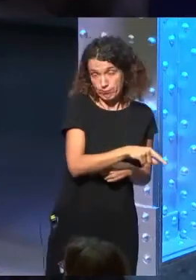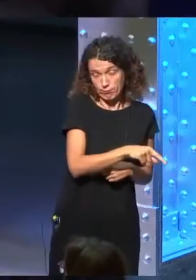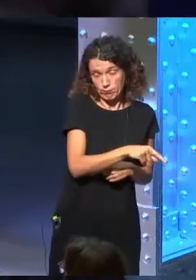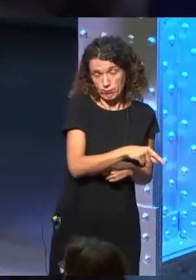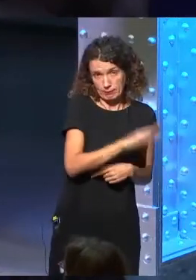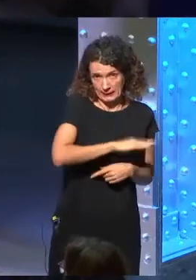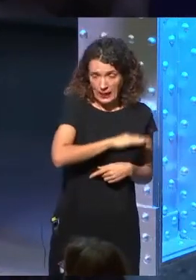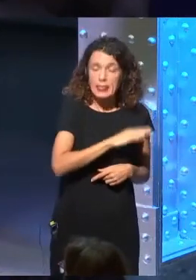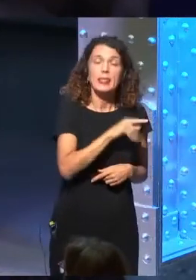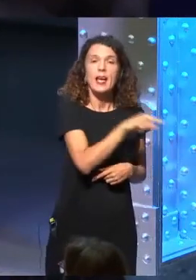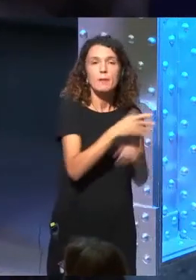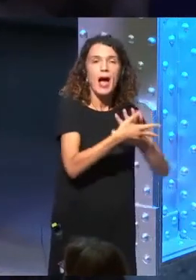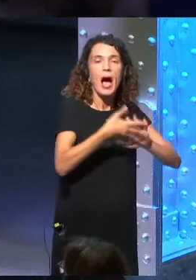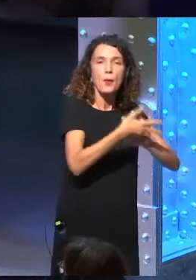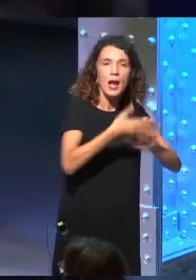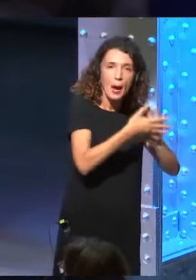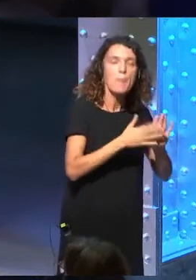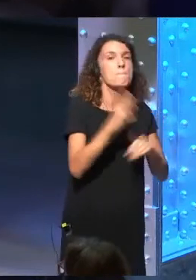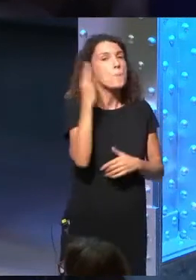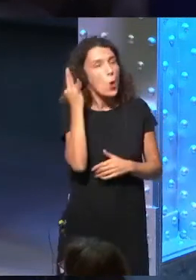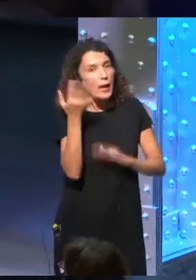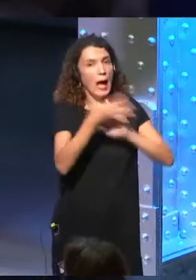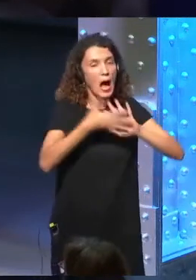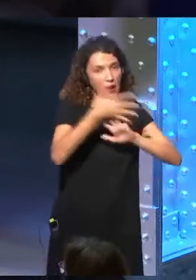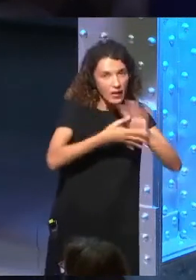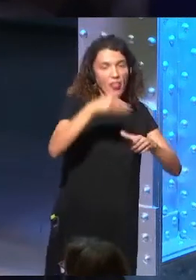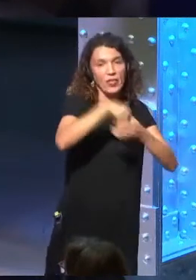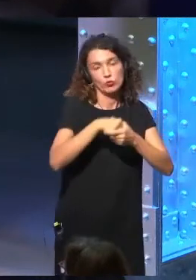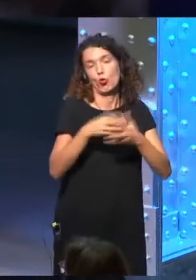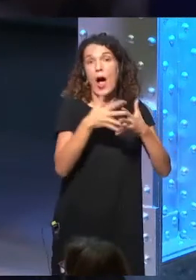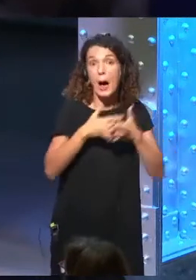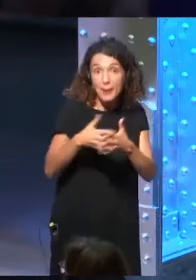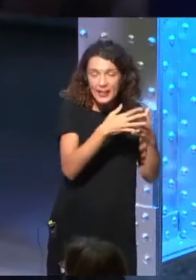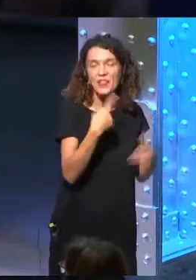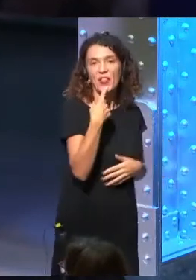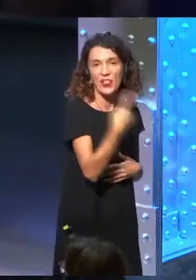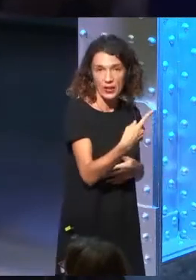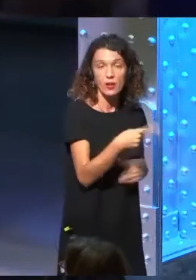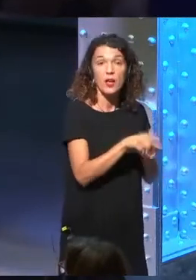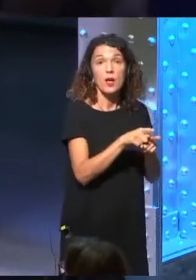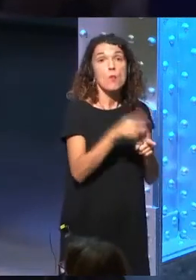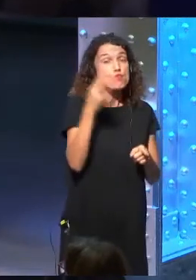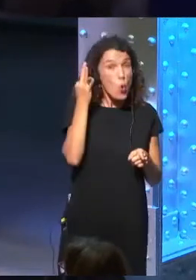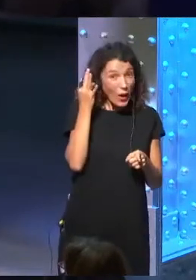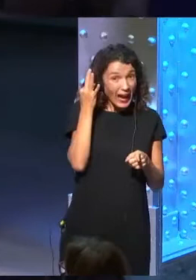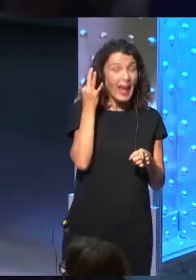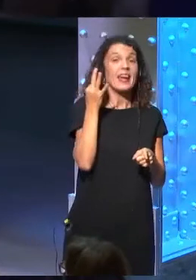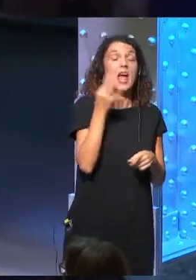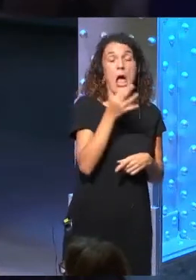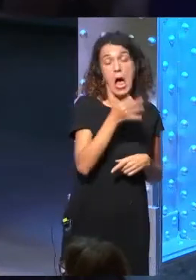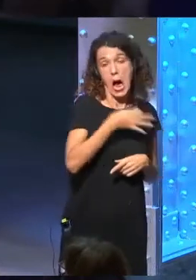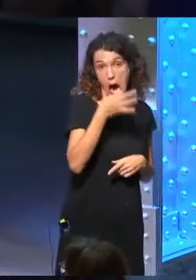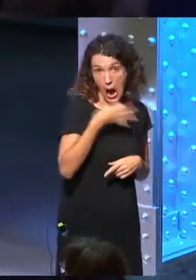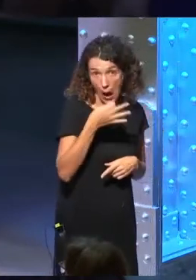He said, he was talking about women's speech in America. Under American women's influence, he insisted,